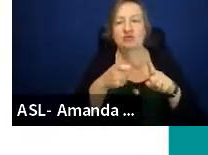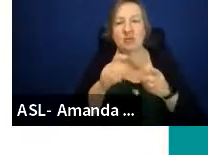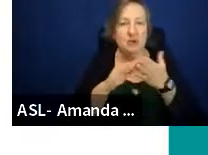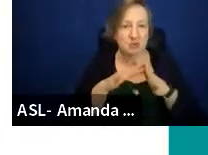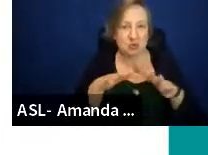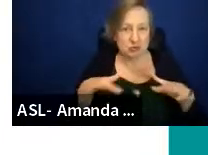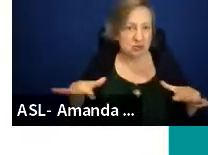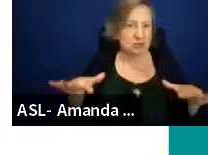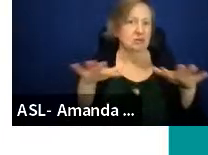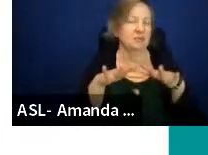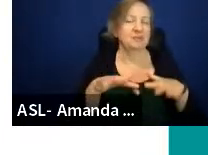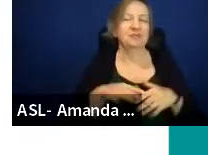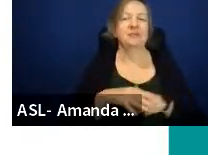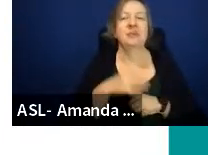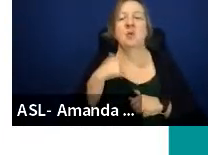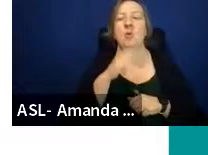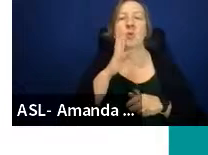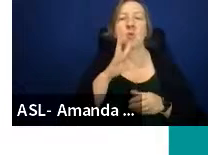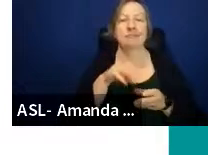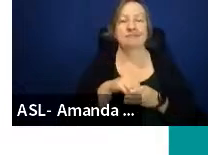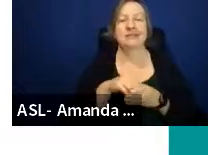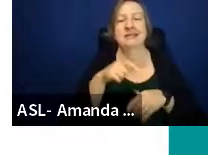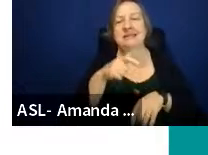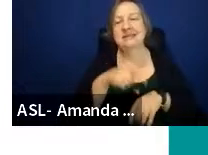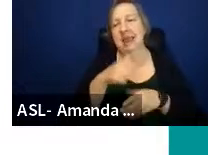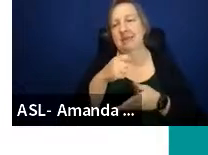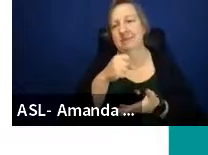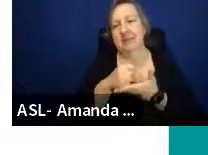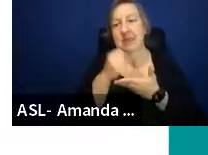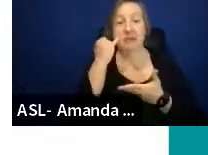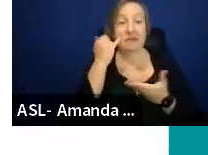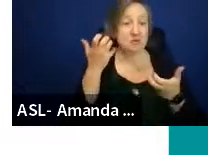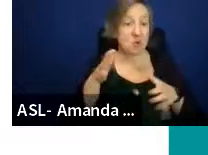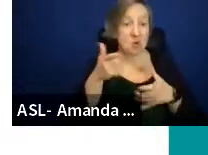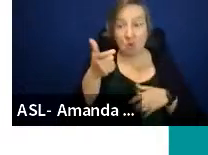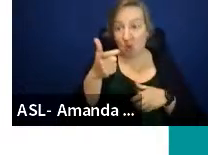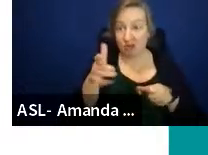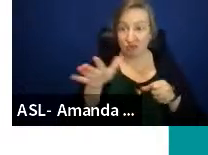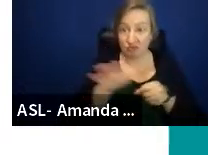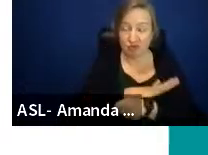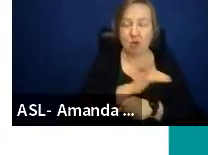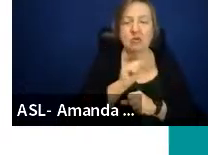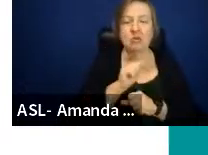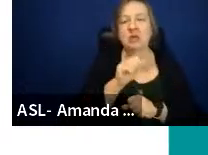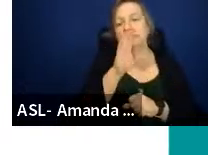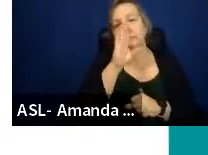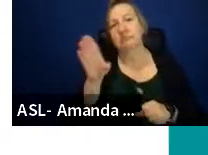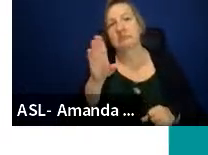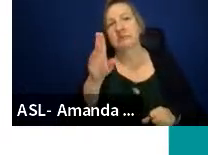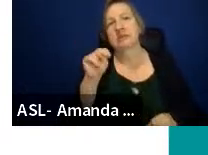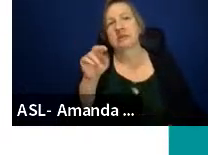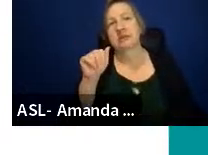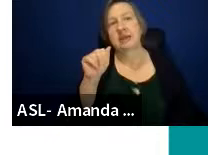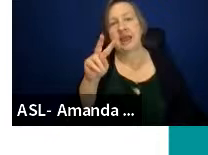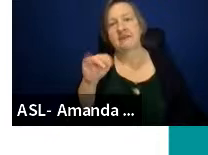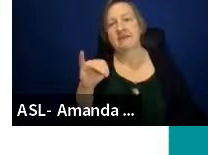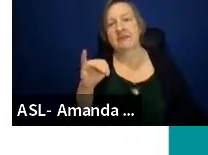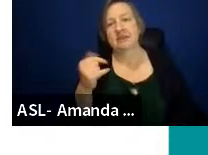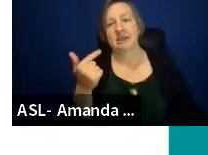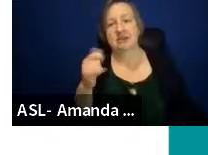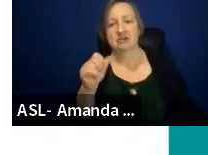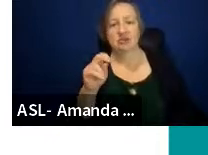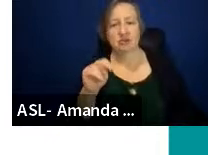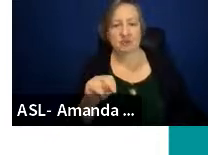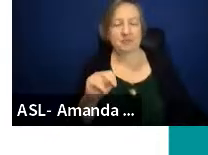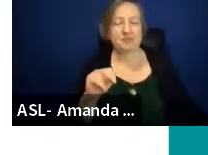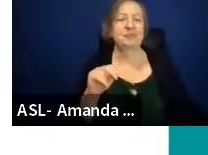So we're going to include a timestamp. So if you don't want to watch the whole thing, you can go straight to navigation.